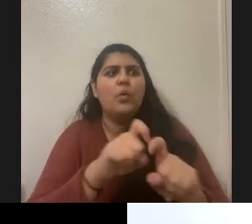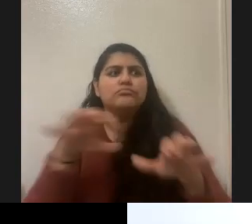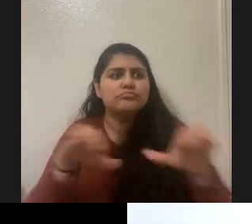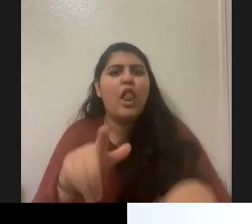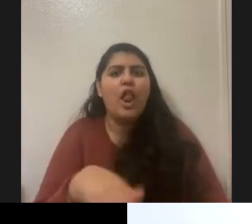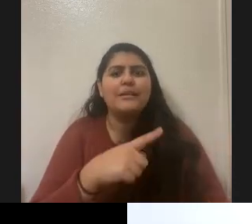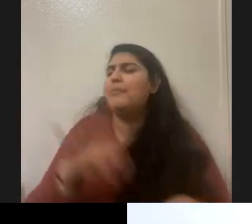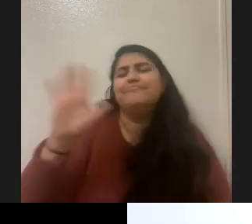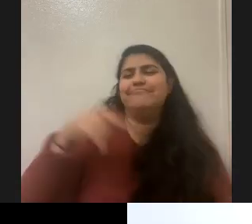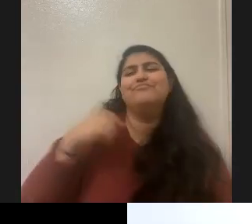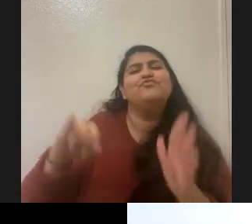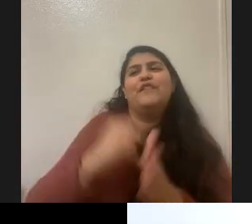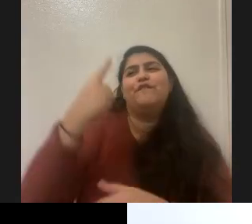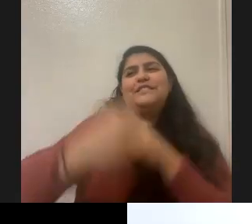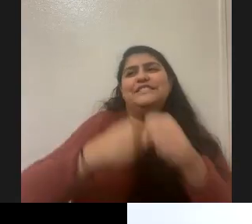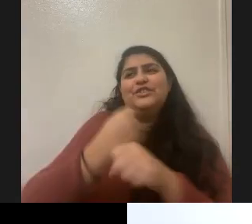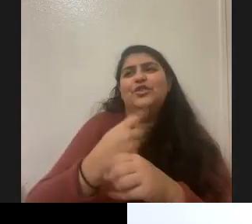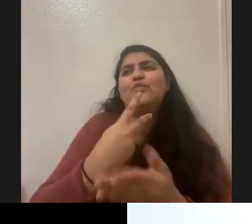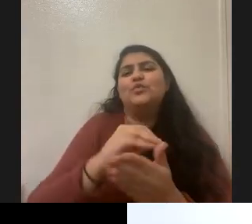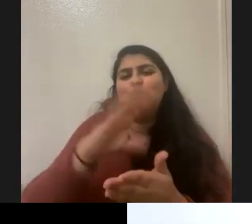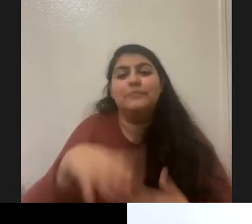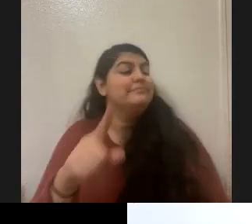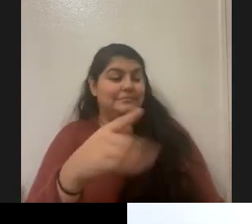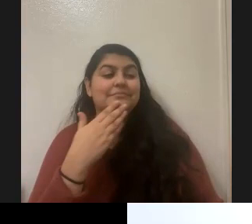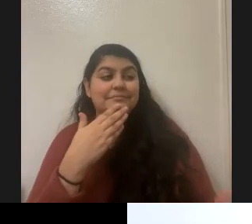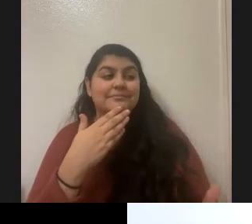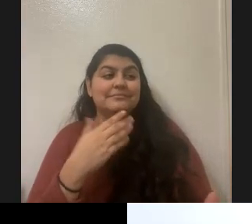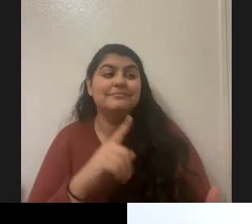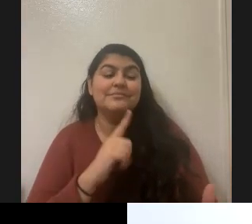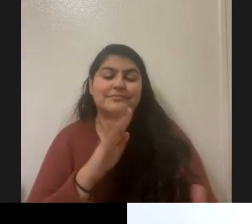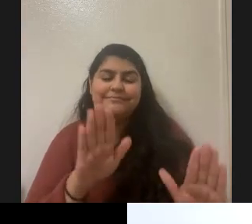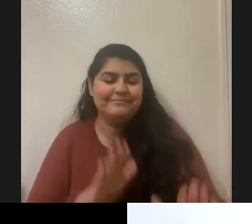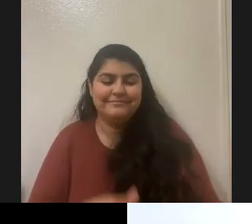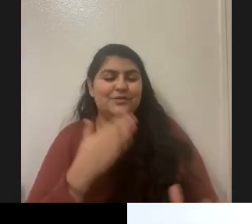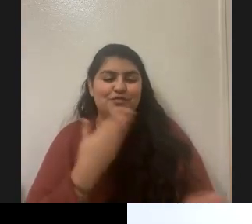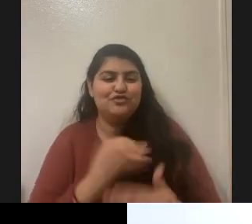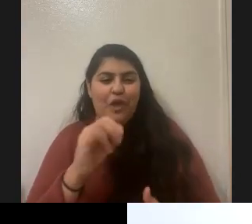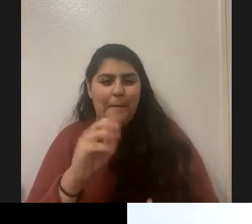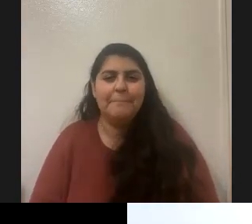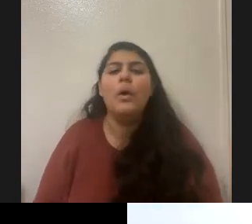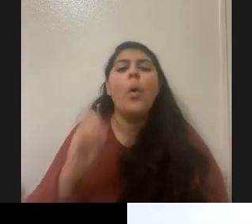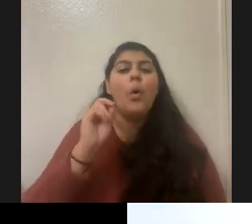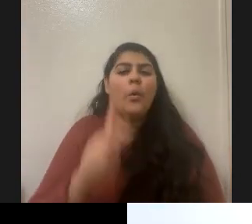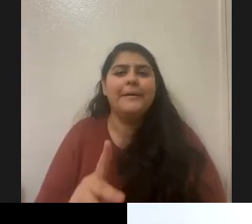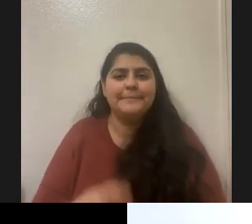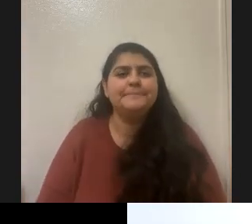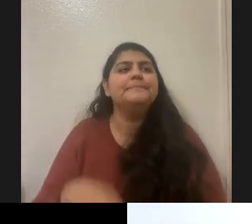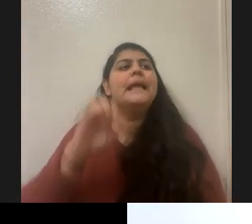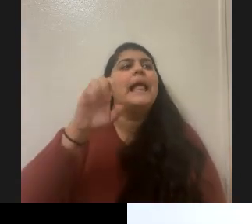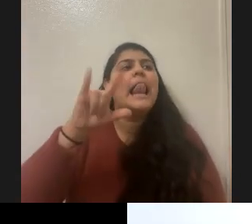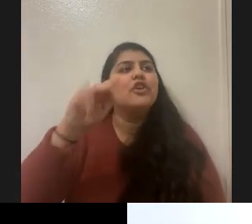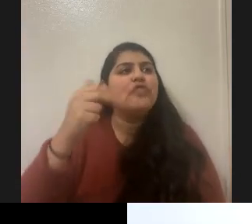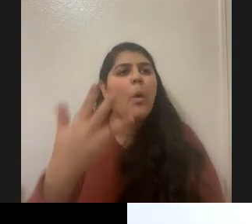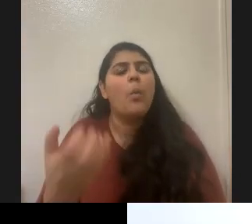year student. grad student. Well, you're the question. Yay. You're doing a great job. All right, Elijah wants to know, can